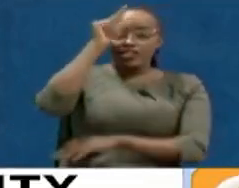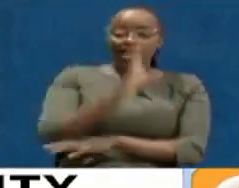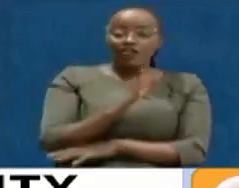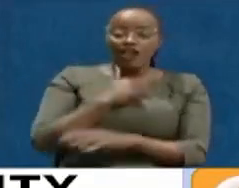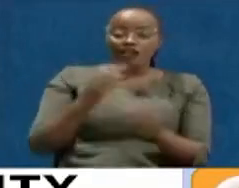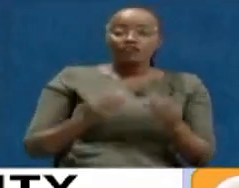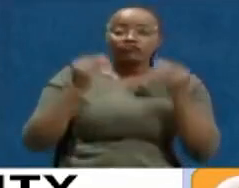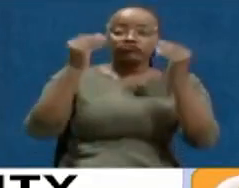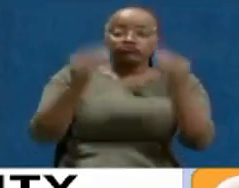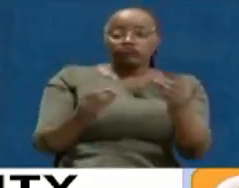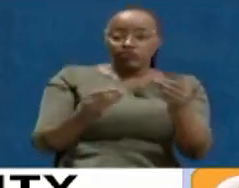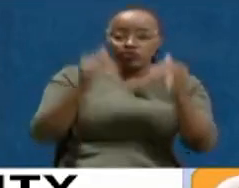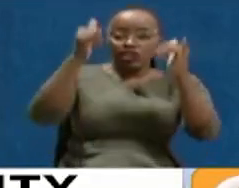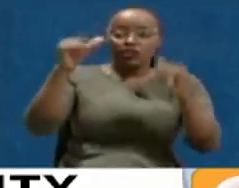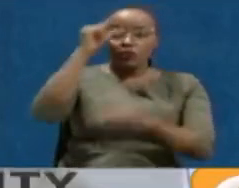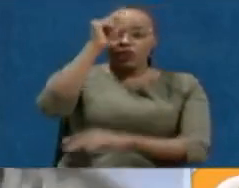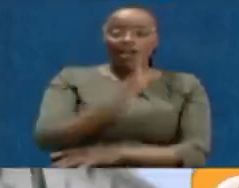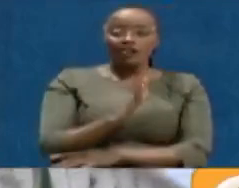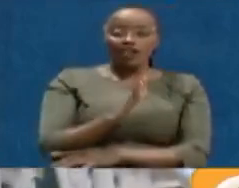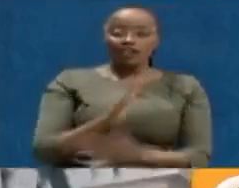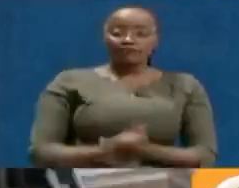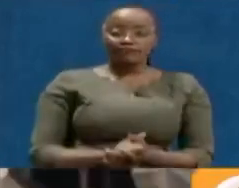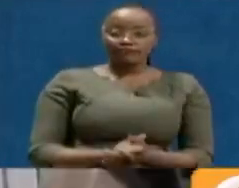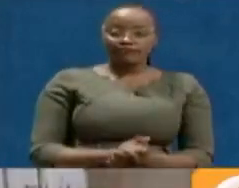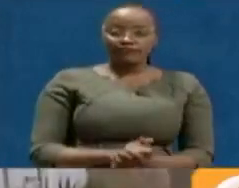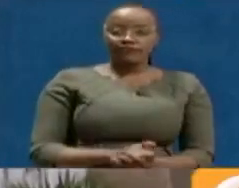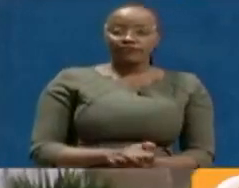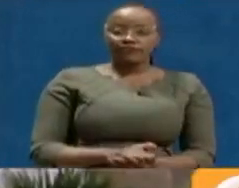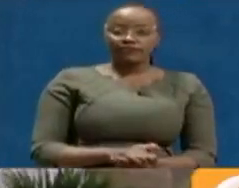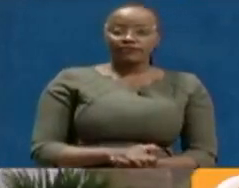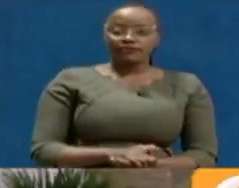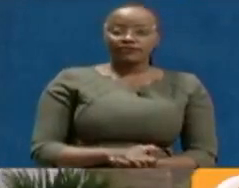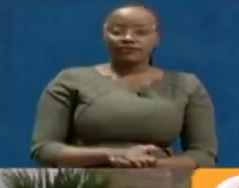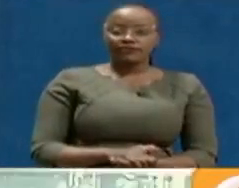handing over to the new governor. Stephen Leto, Citizen TV.